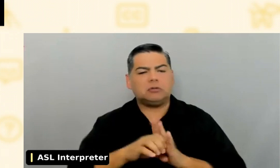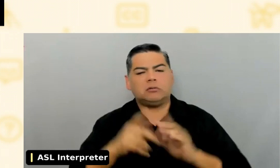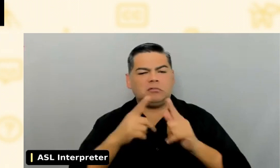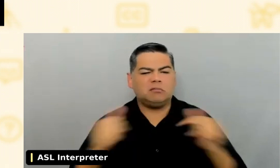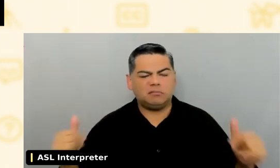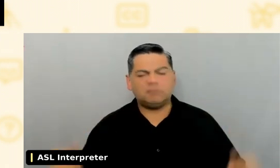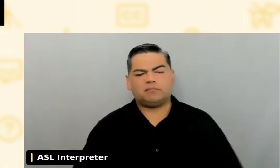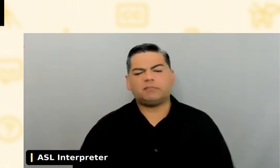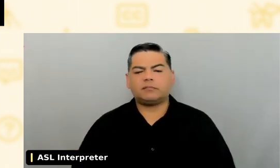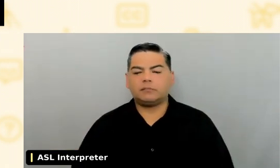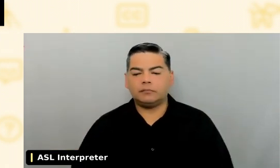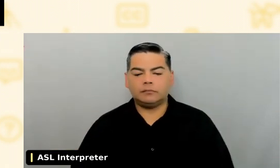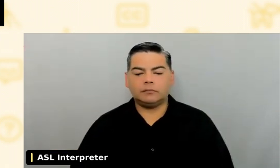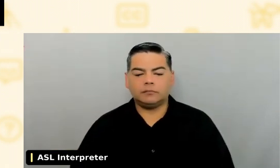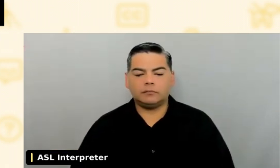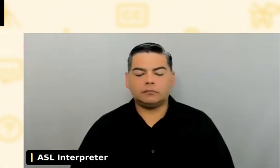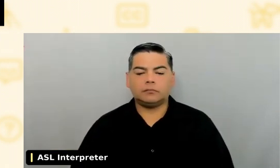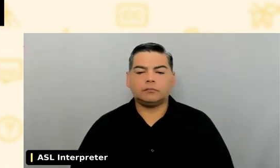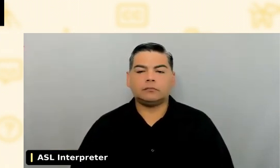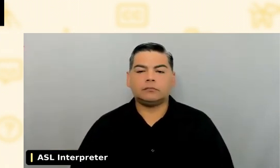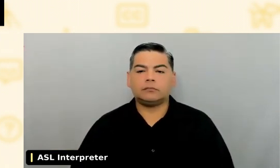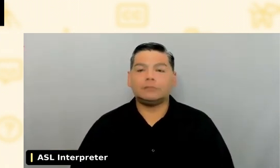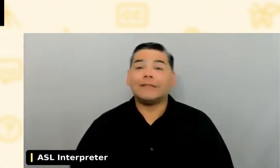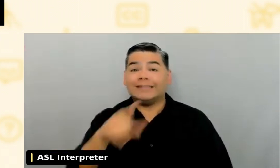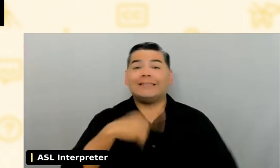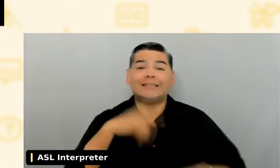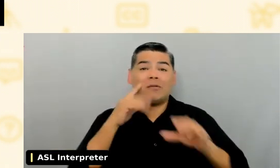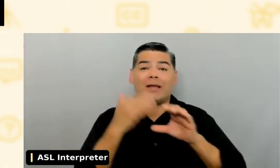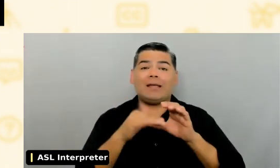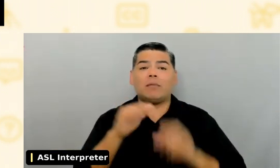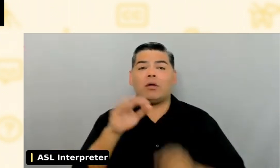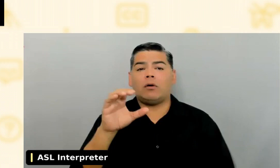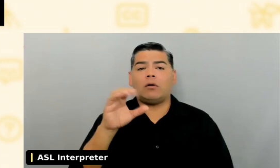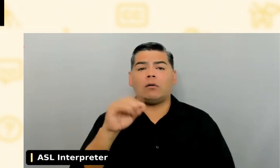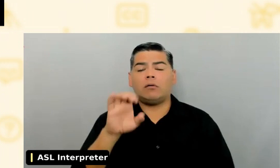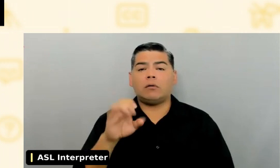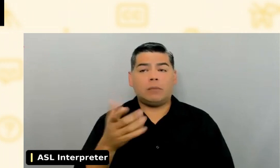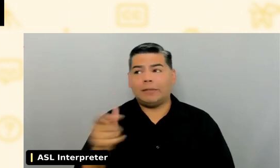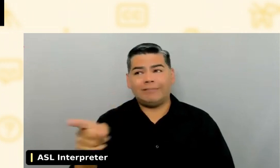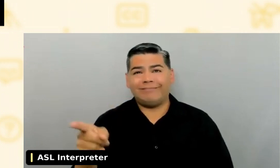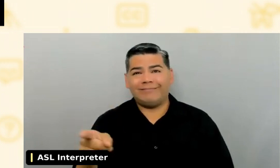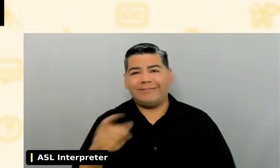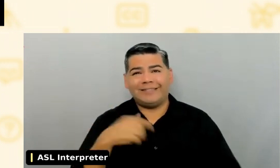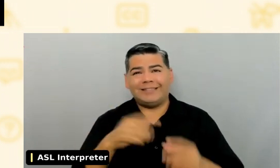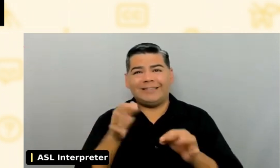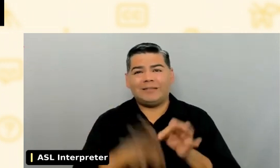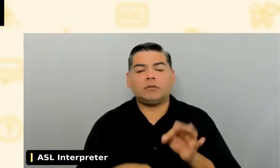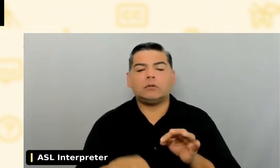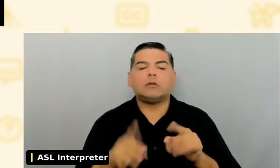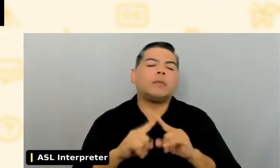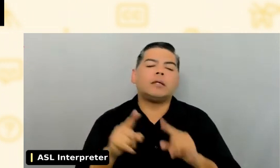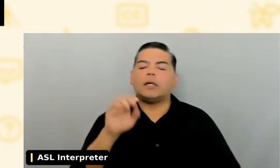Now let's go to email code. Now this might not be so simple, but email